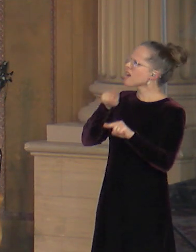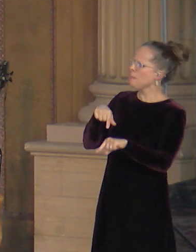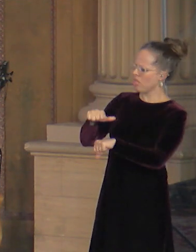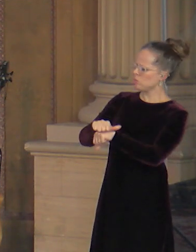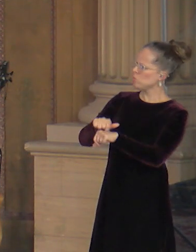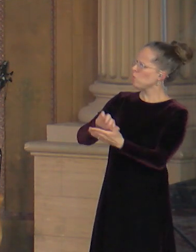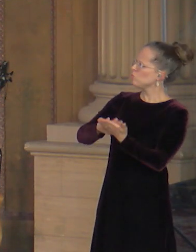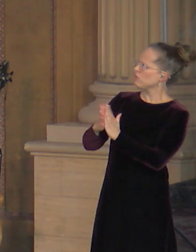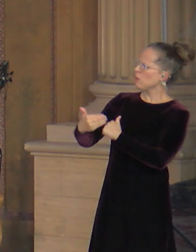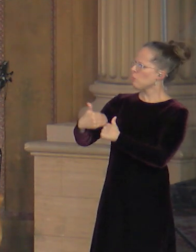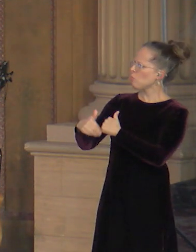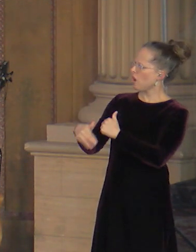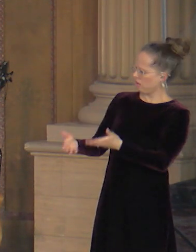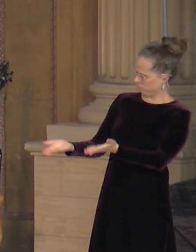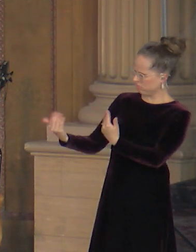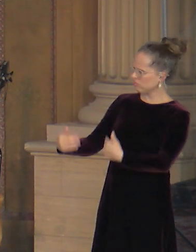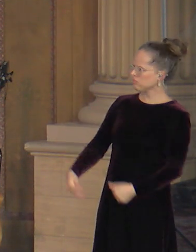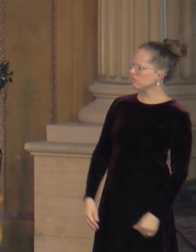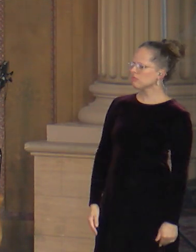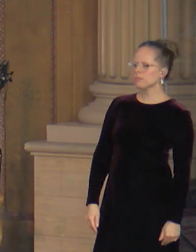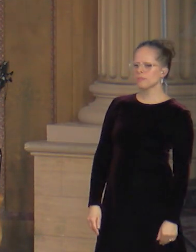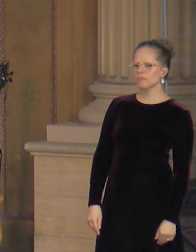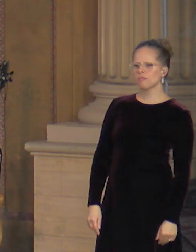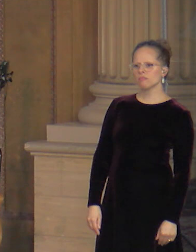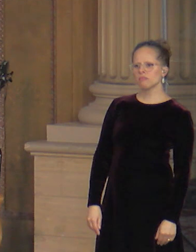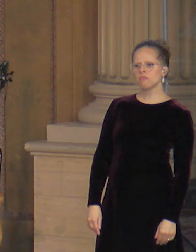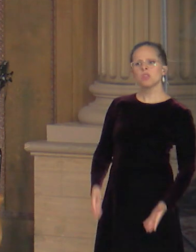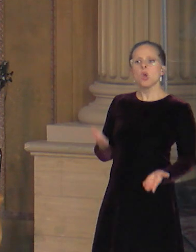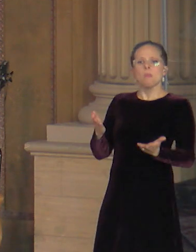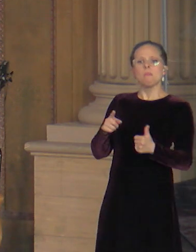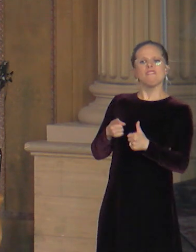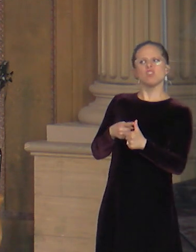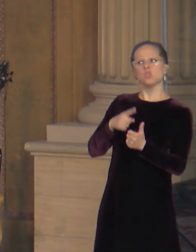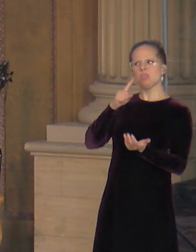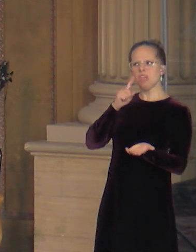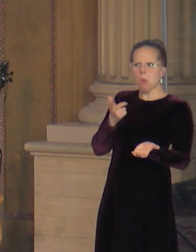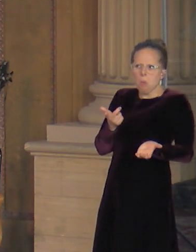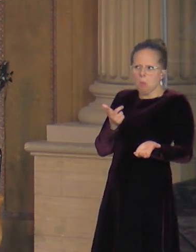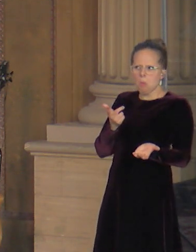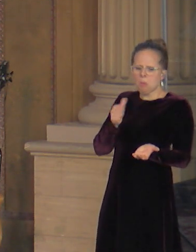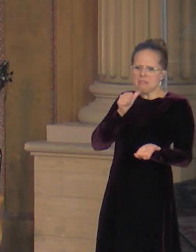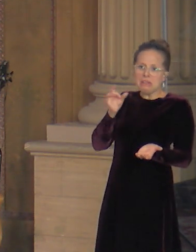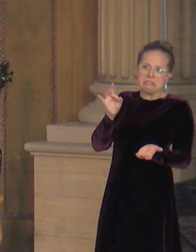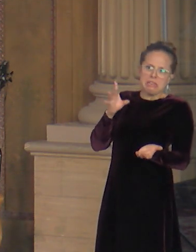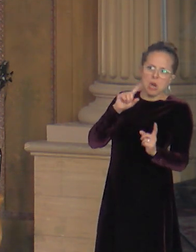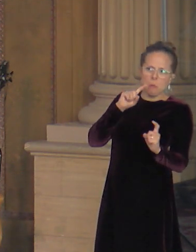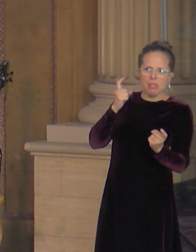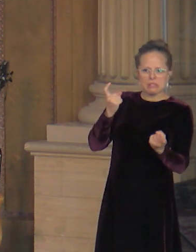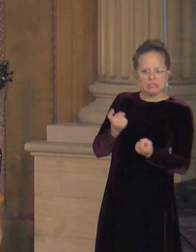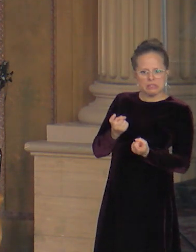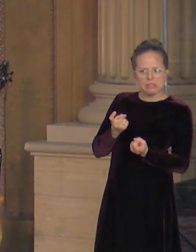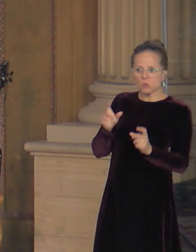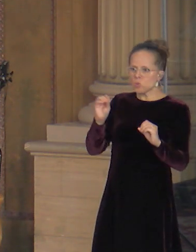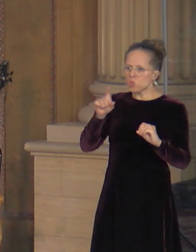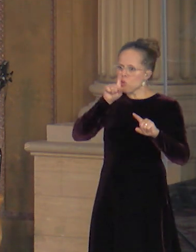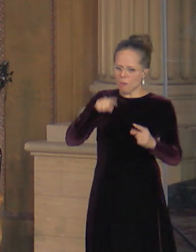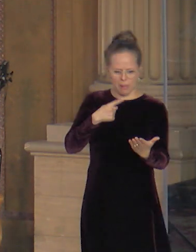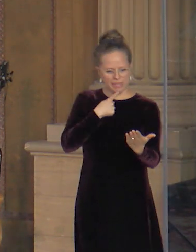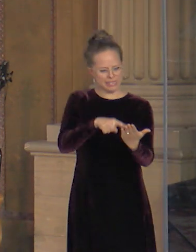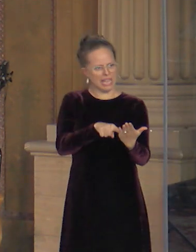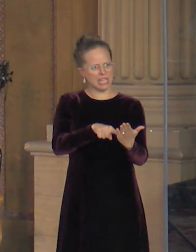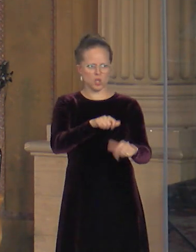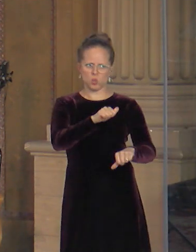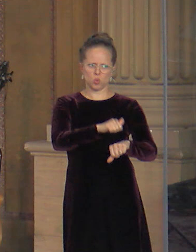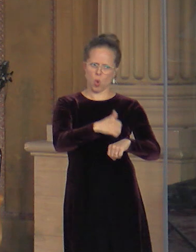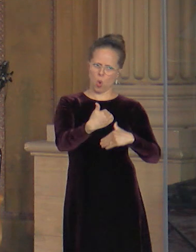now at first this doesn't look like a huge sin that Jesus is being tempted with here because there's no commandment against turning